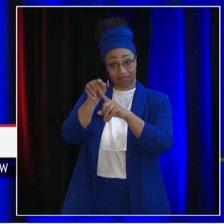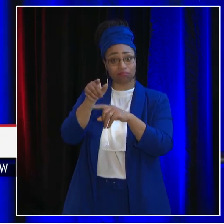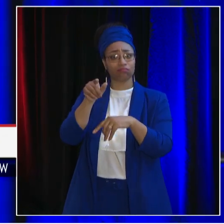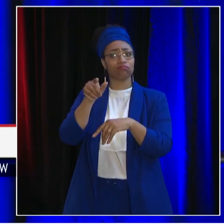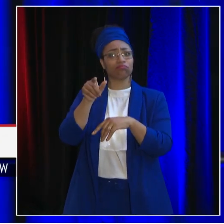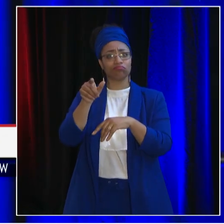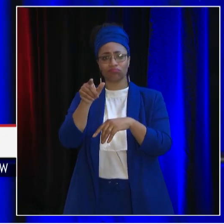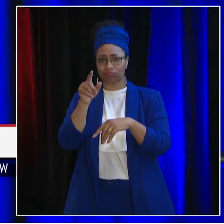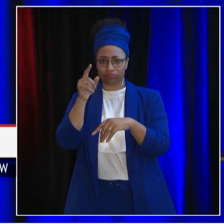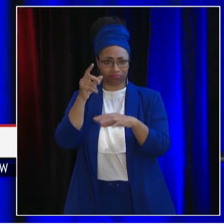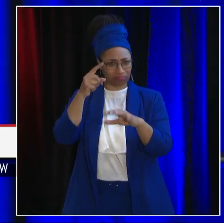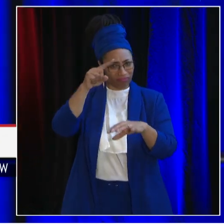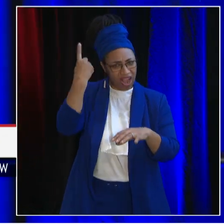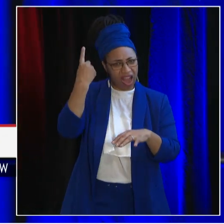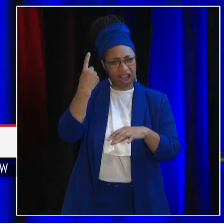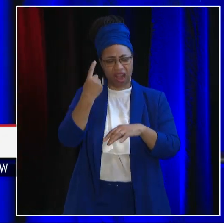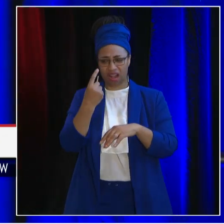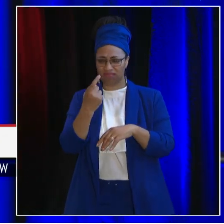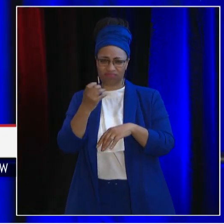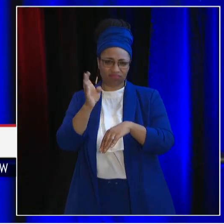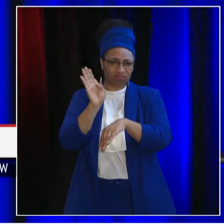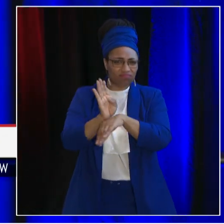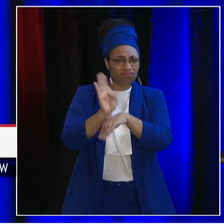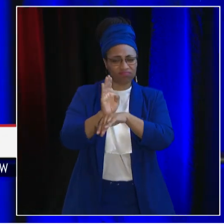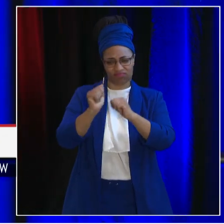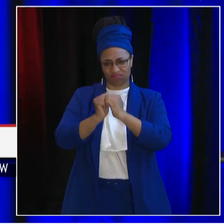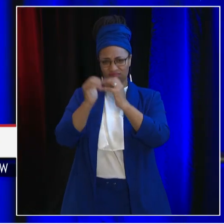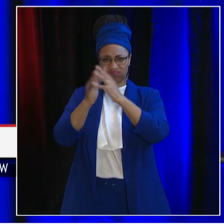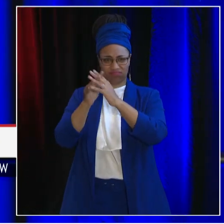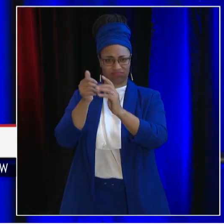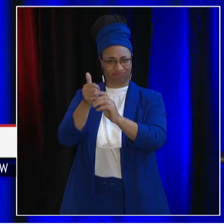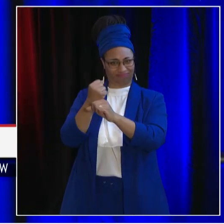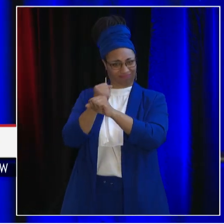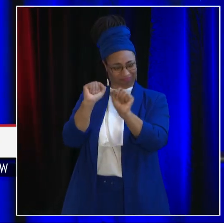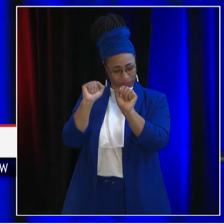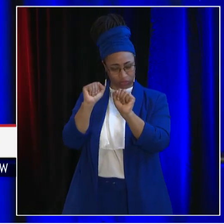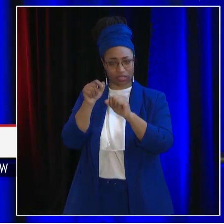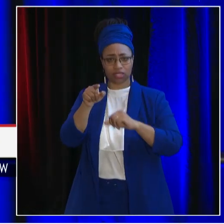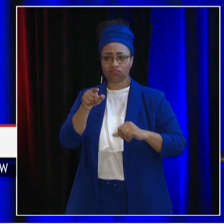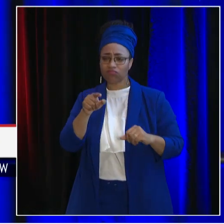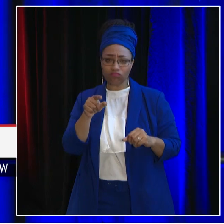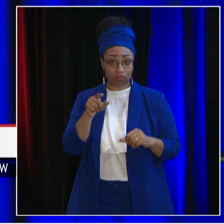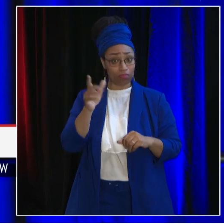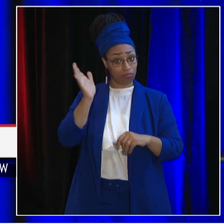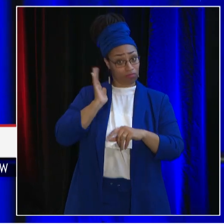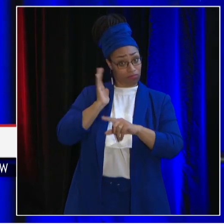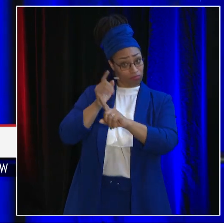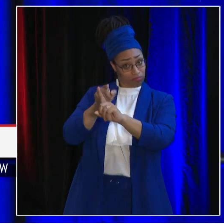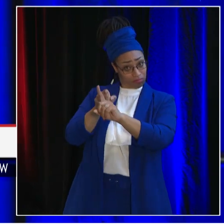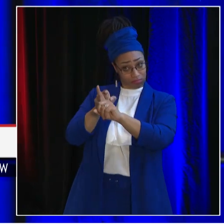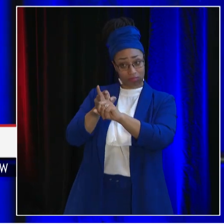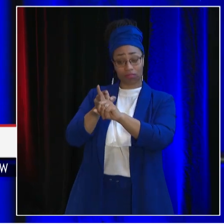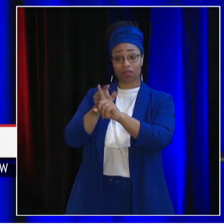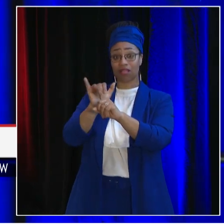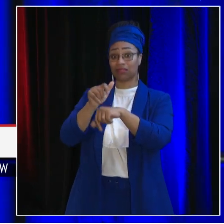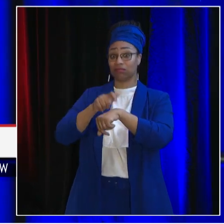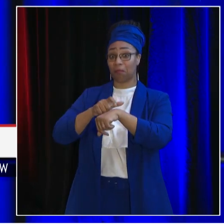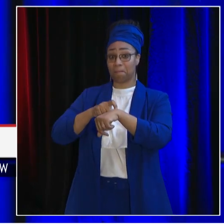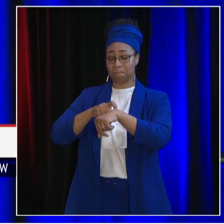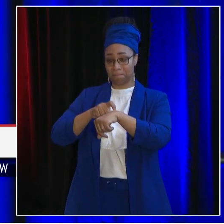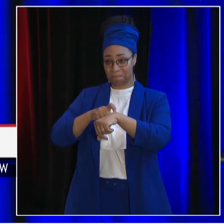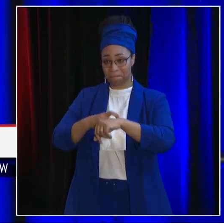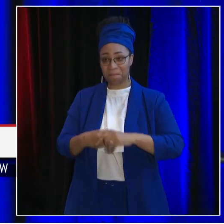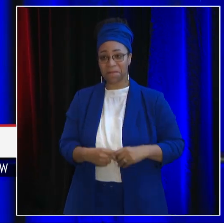purchase some of his family members' freedom. But because slavery was still legal, it